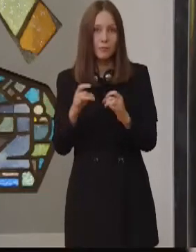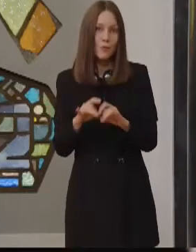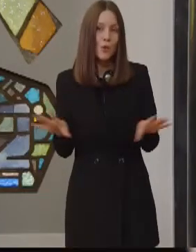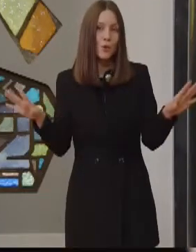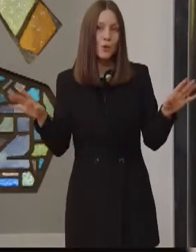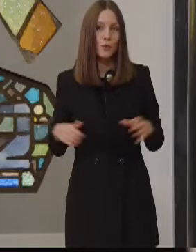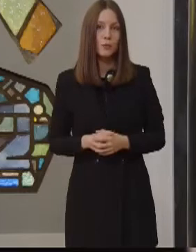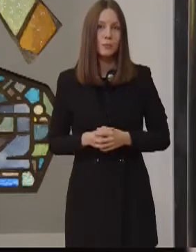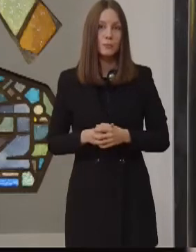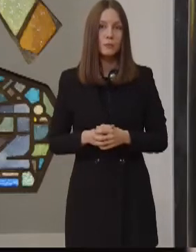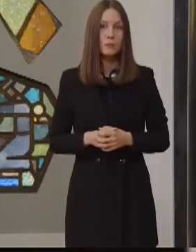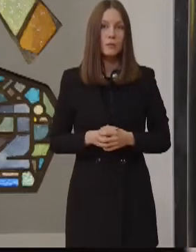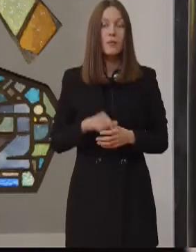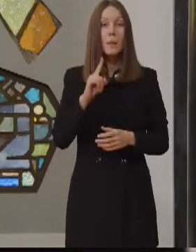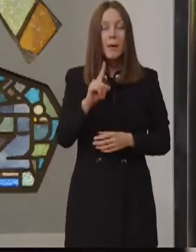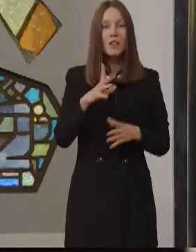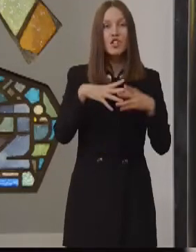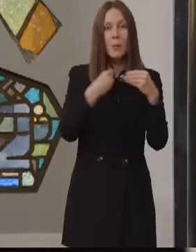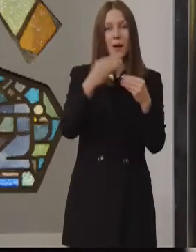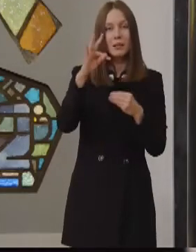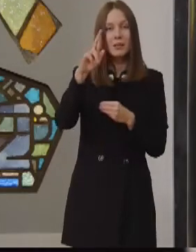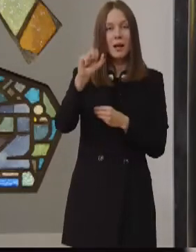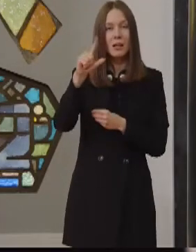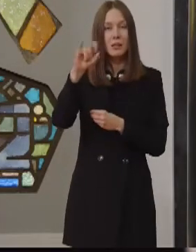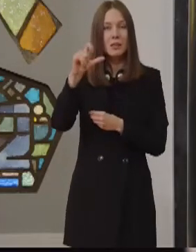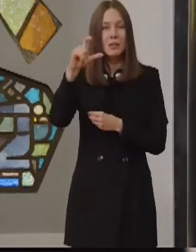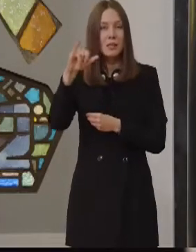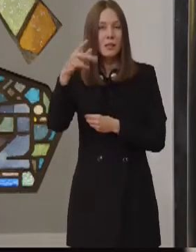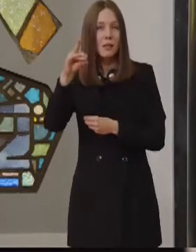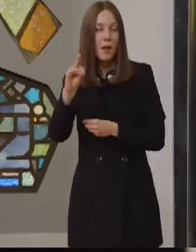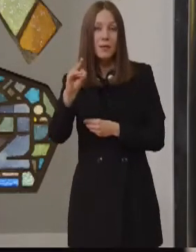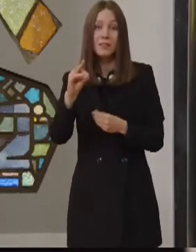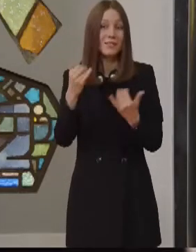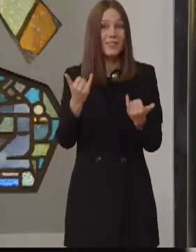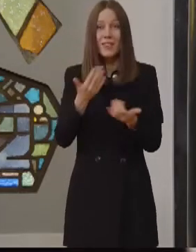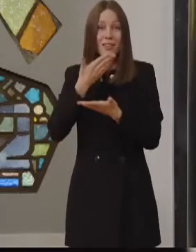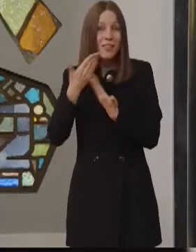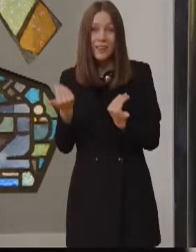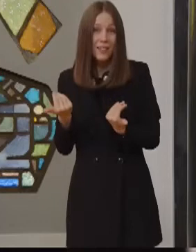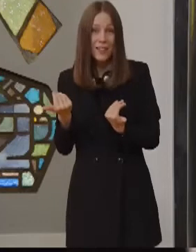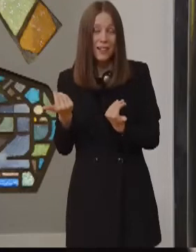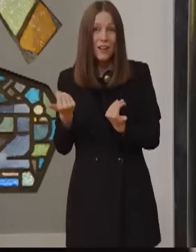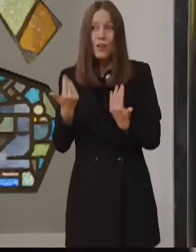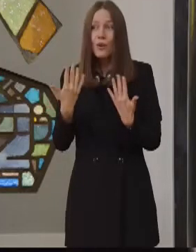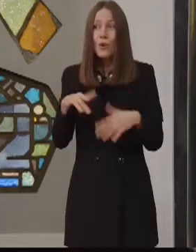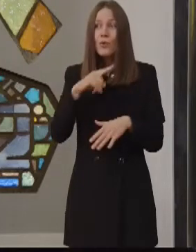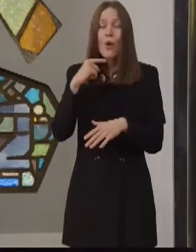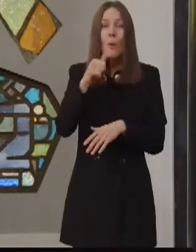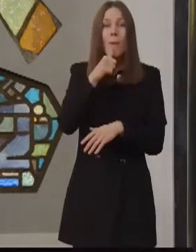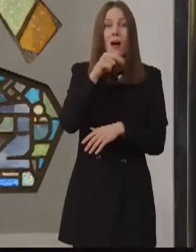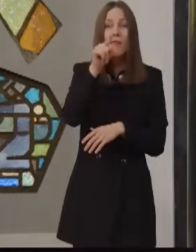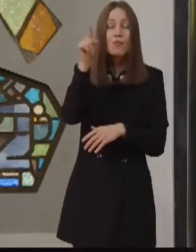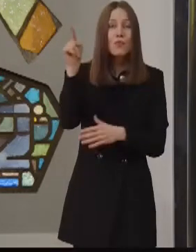in 1940 and that it is now. The traditional family is not that traditional any